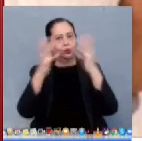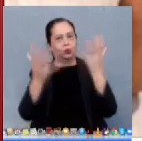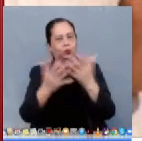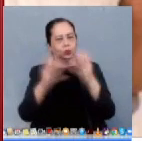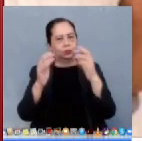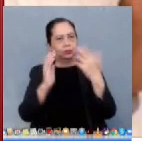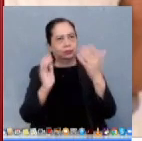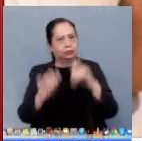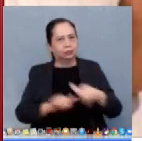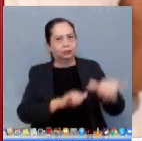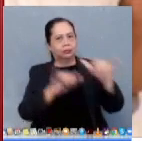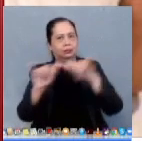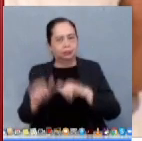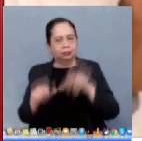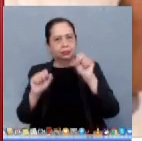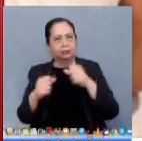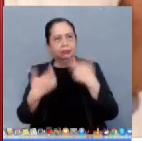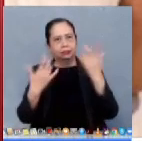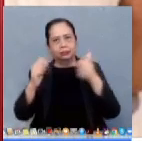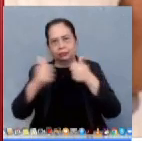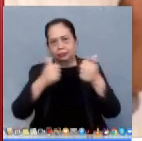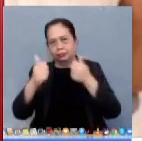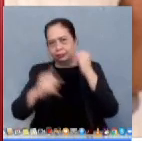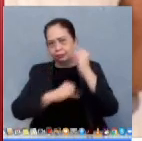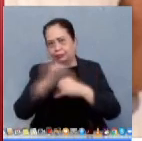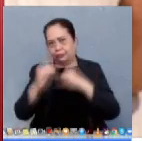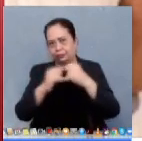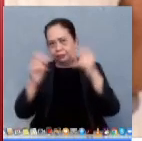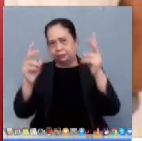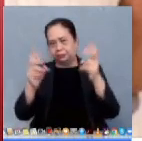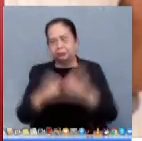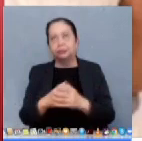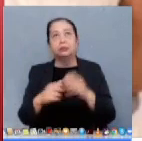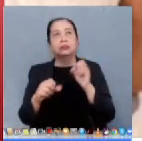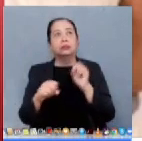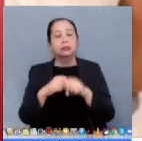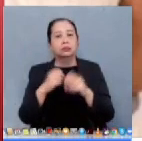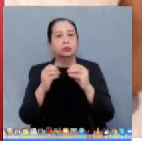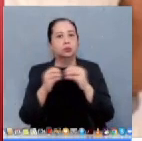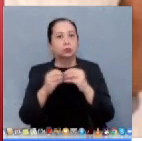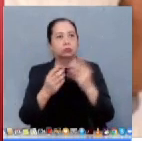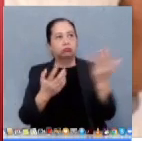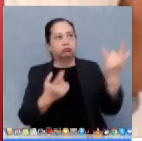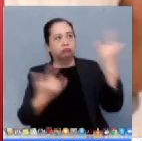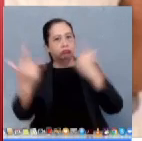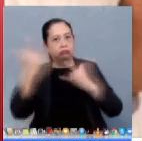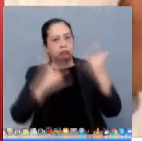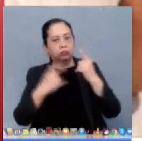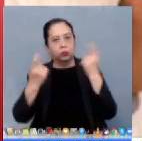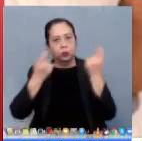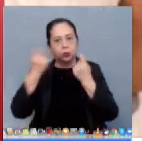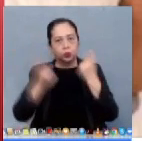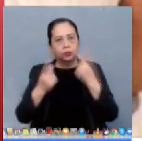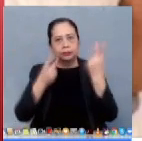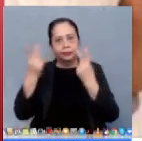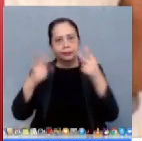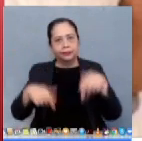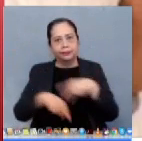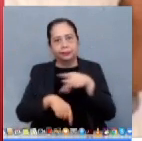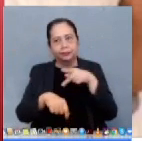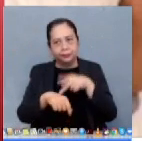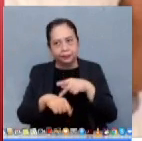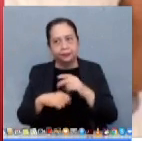to compete internationally. Mm-hmm. So that more tourists will visit the Philippines,